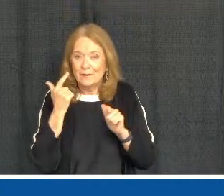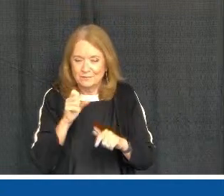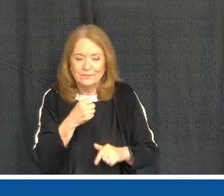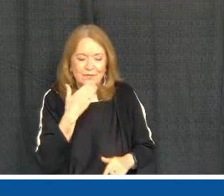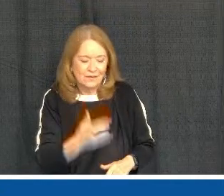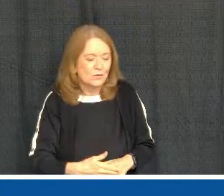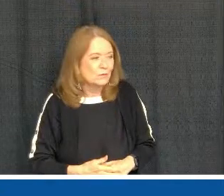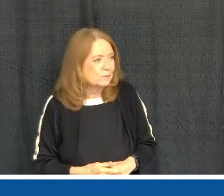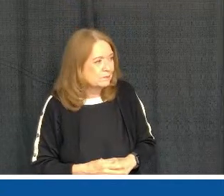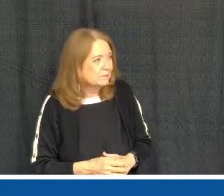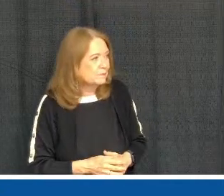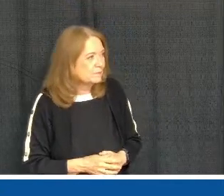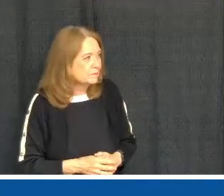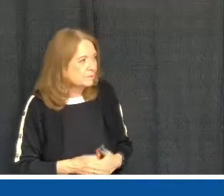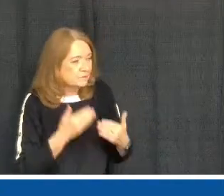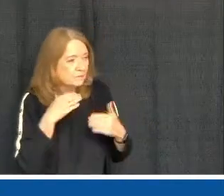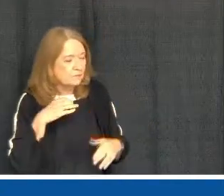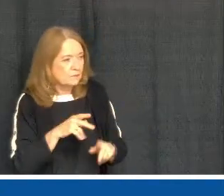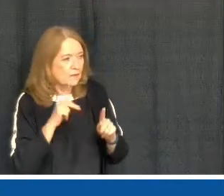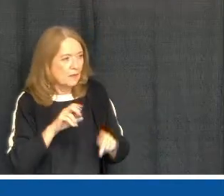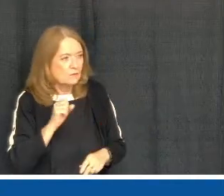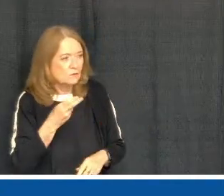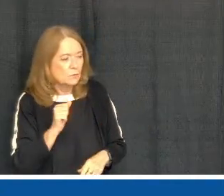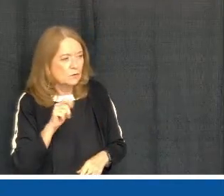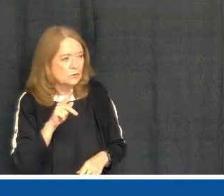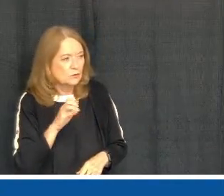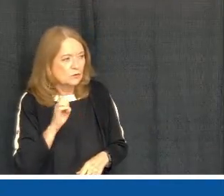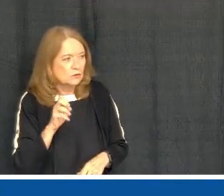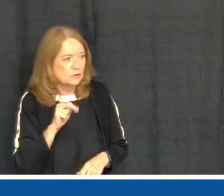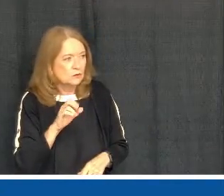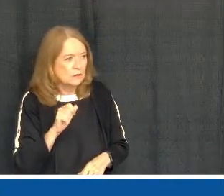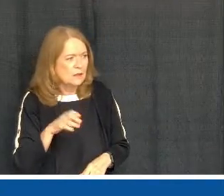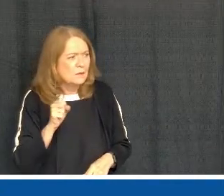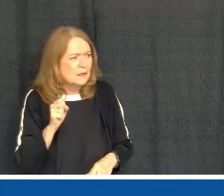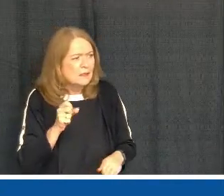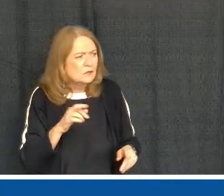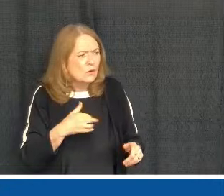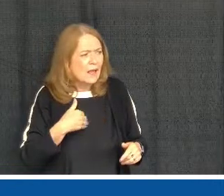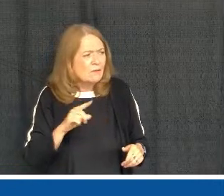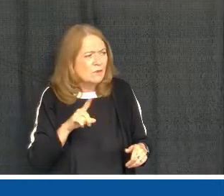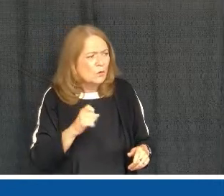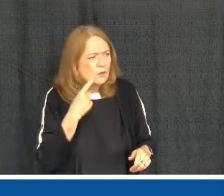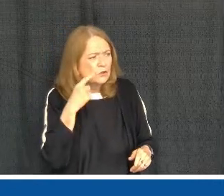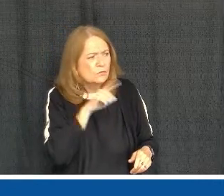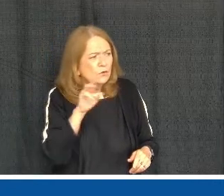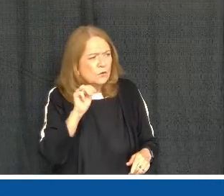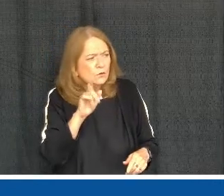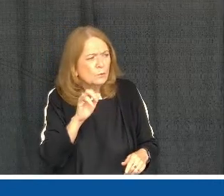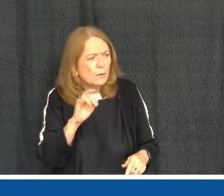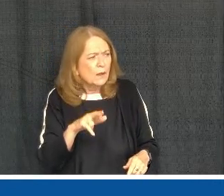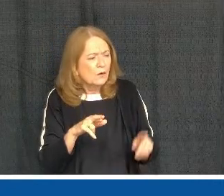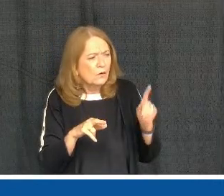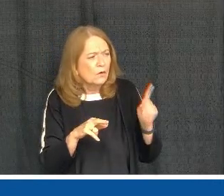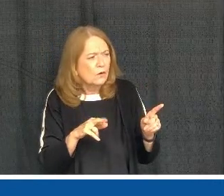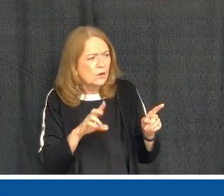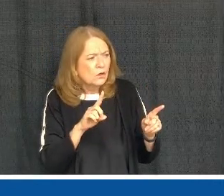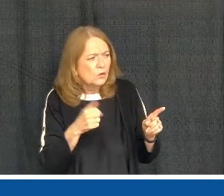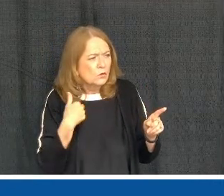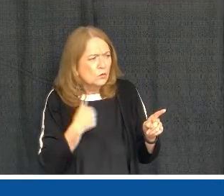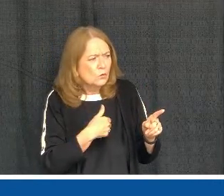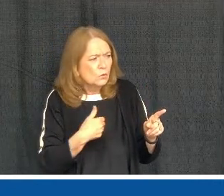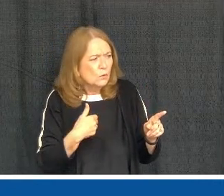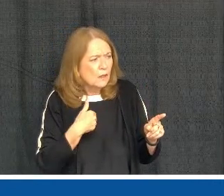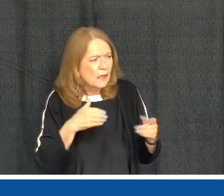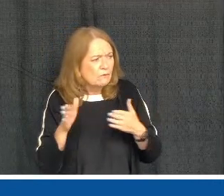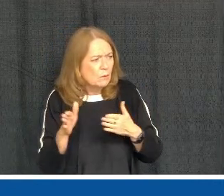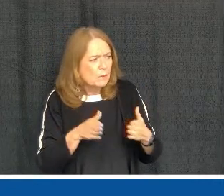you. Thank you. Councilperson Shekinah, you're recognized. Yes, Mayor, I have a question for you. All right. Do we have a plan